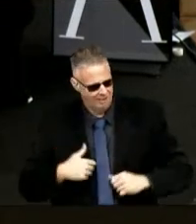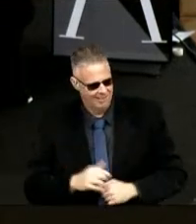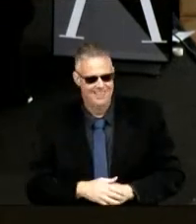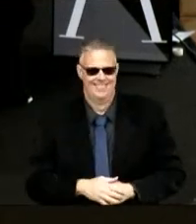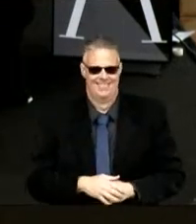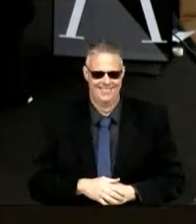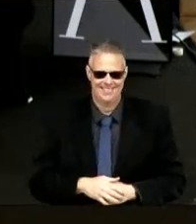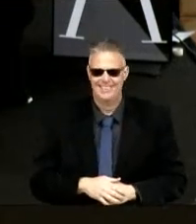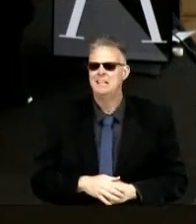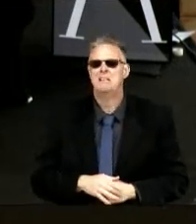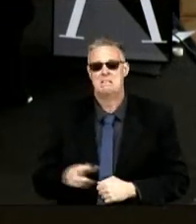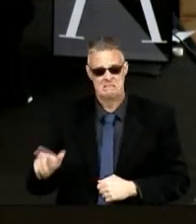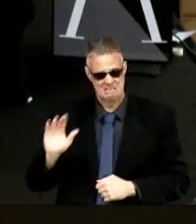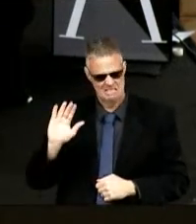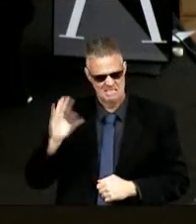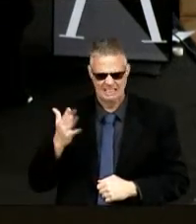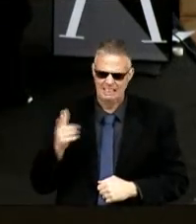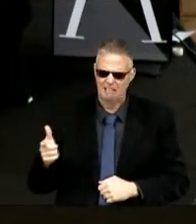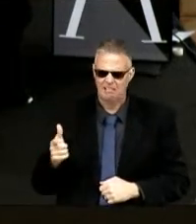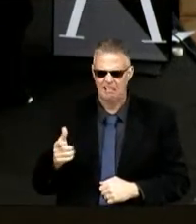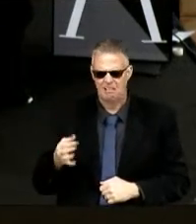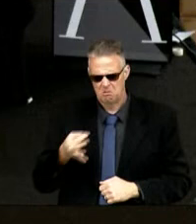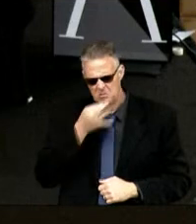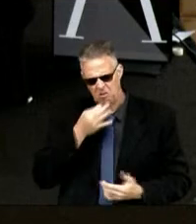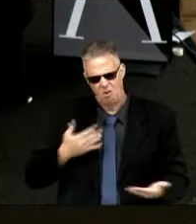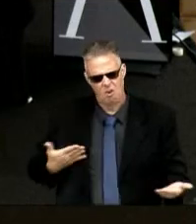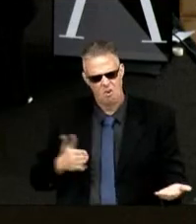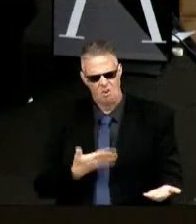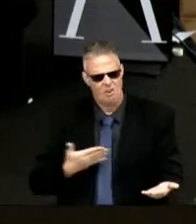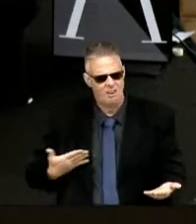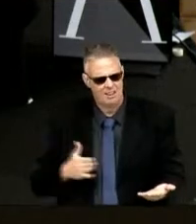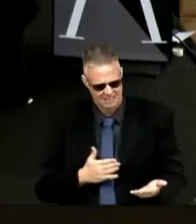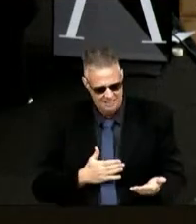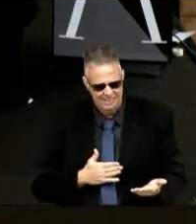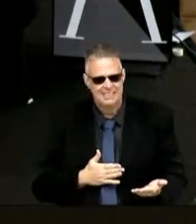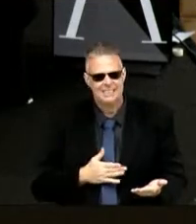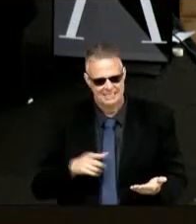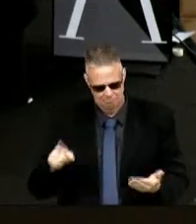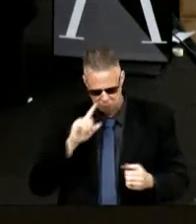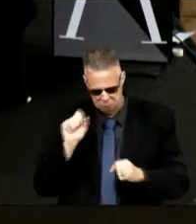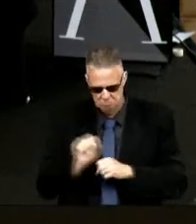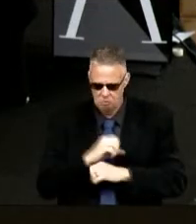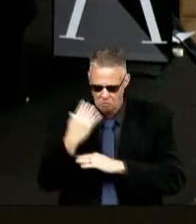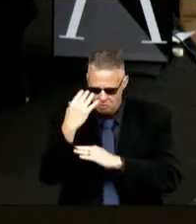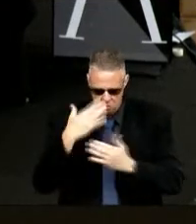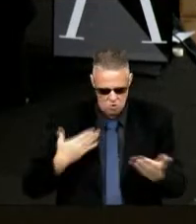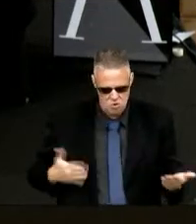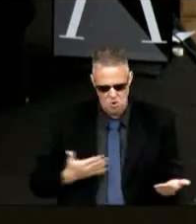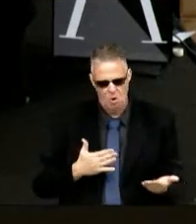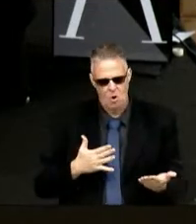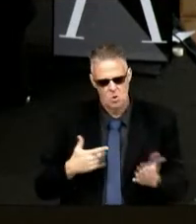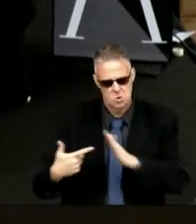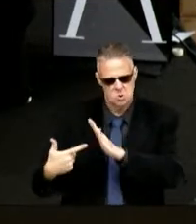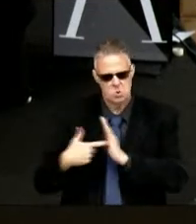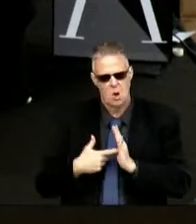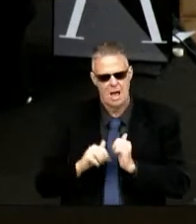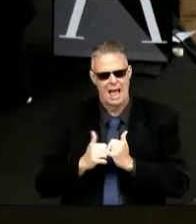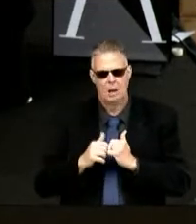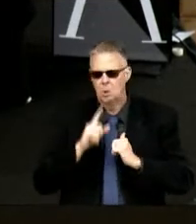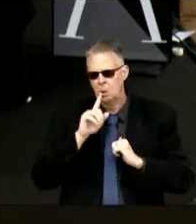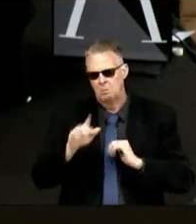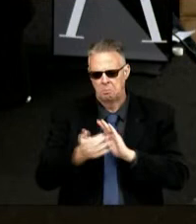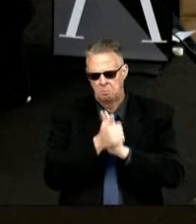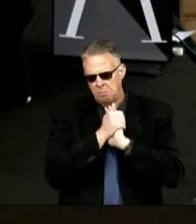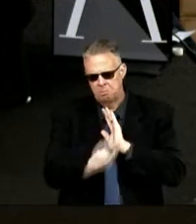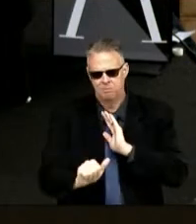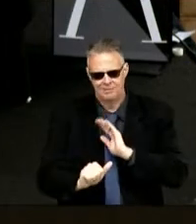He also turns out to be a tremendous cook, and he made a video of him cooking just to show us how great he is